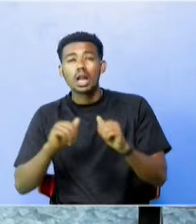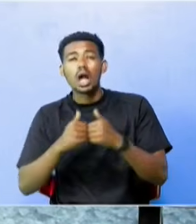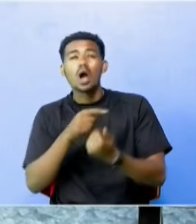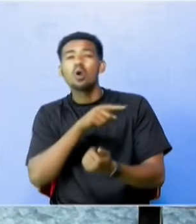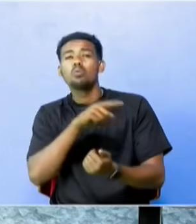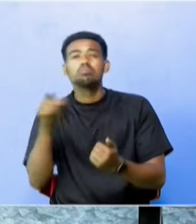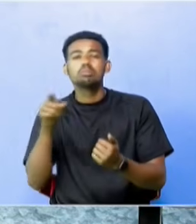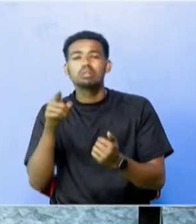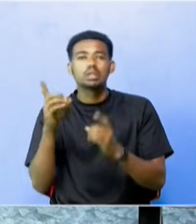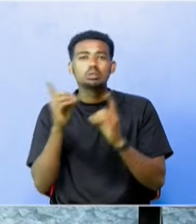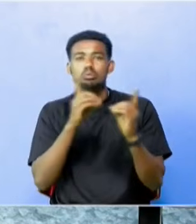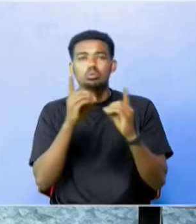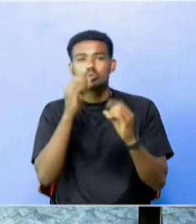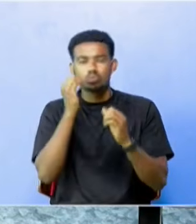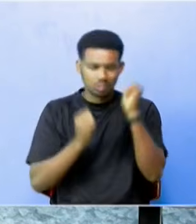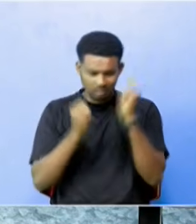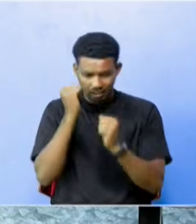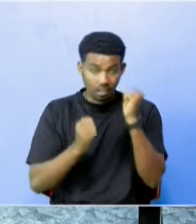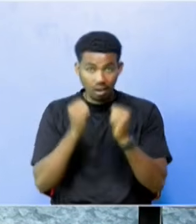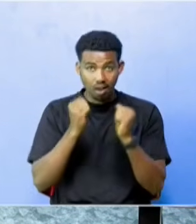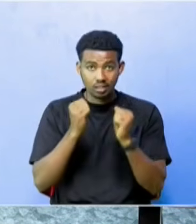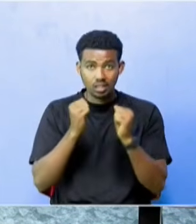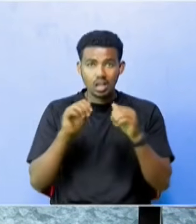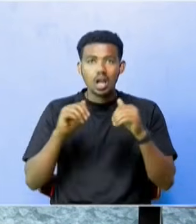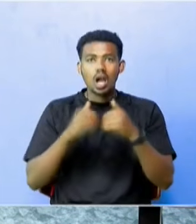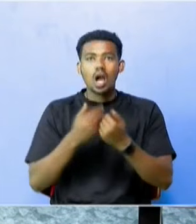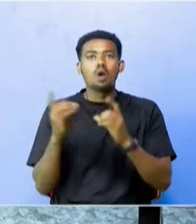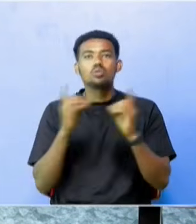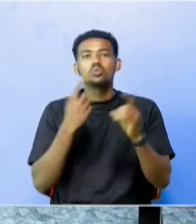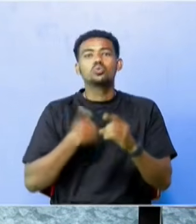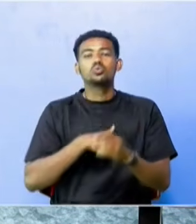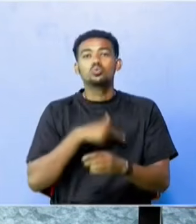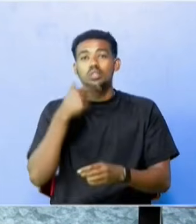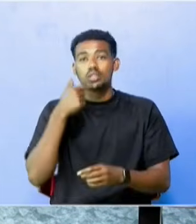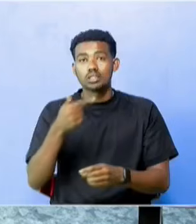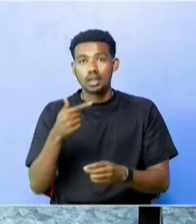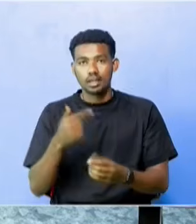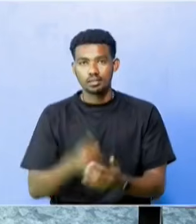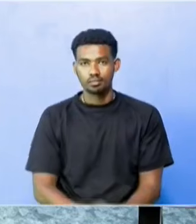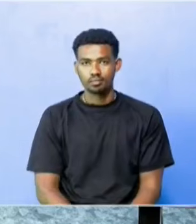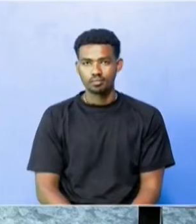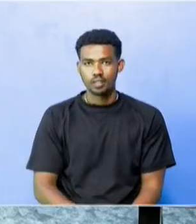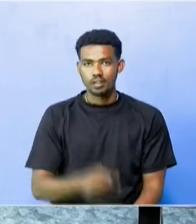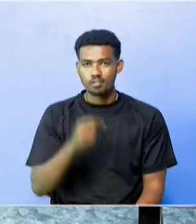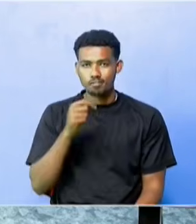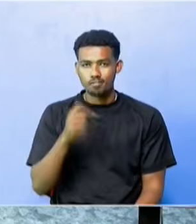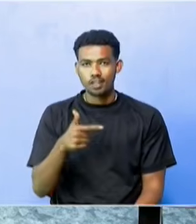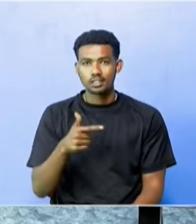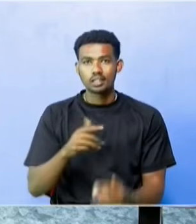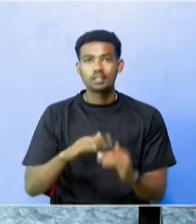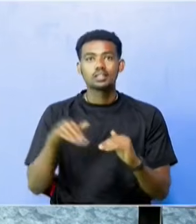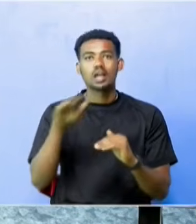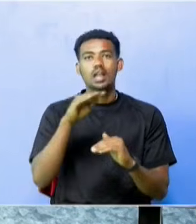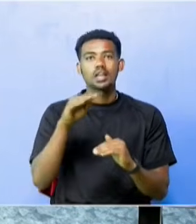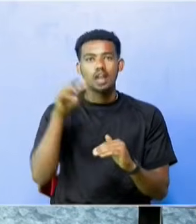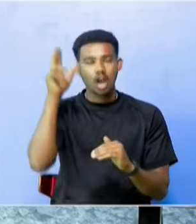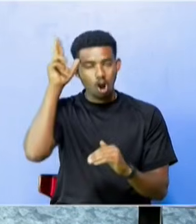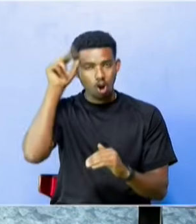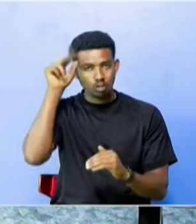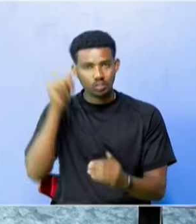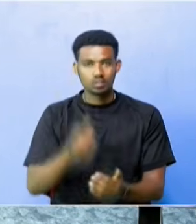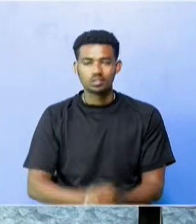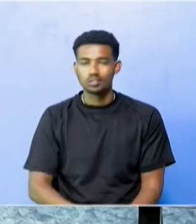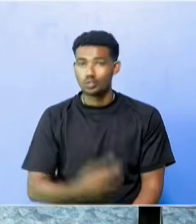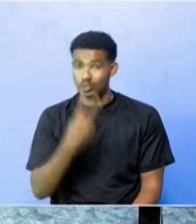the action run. So how do we say? A cheetah runs faster than a horse. You